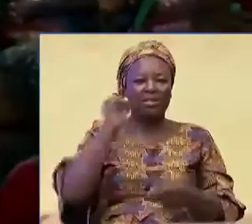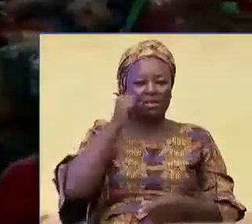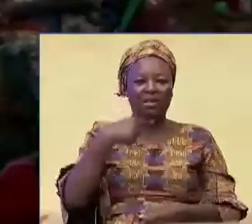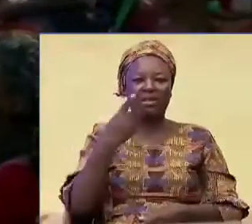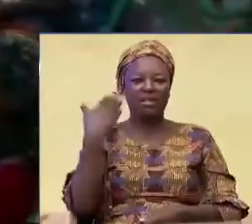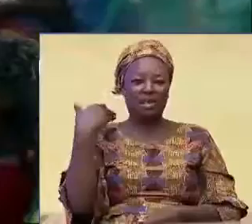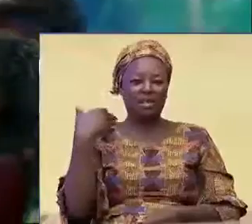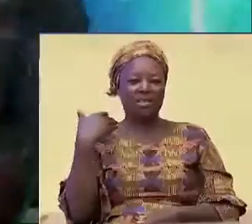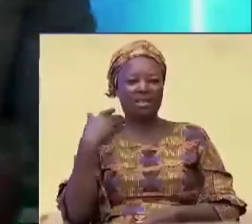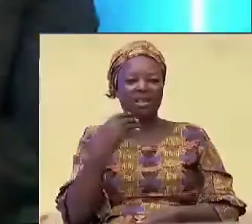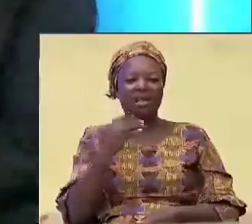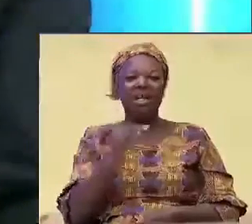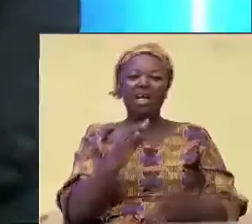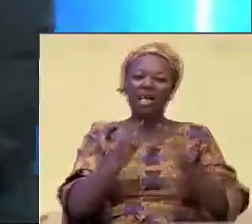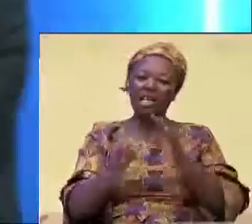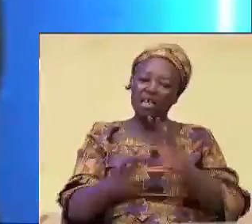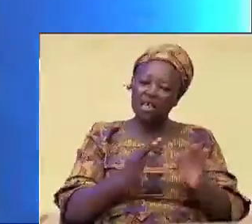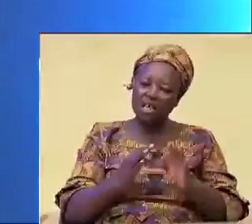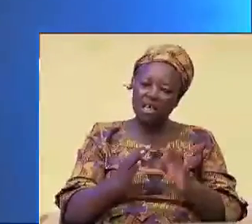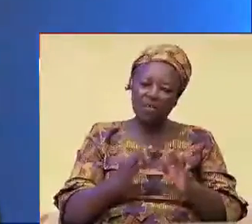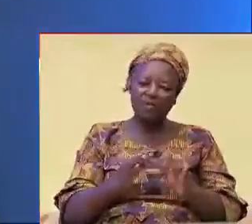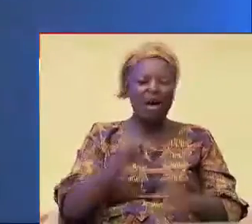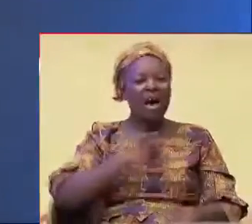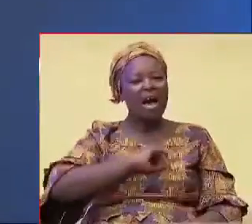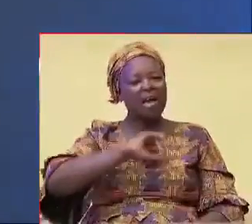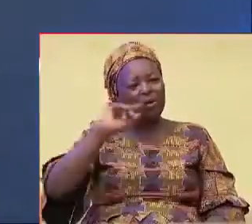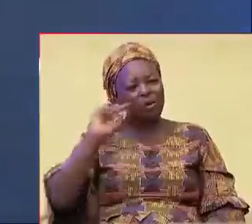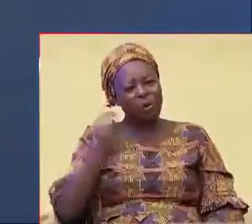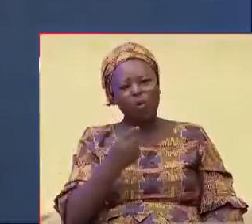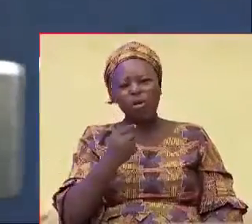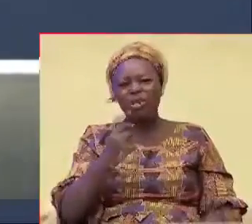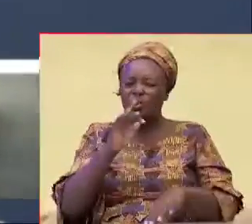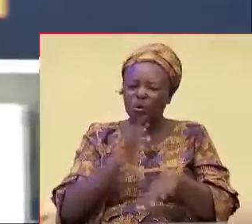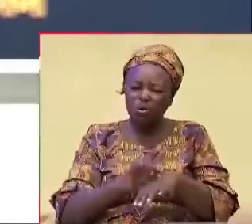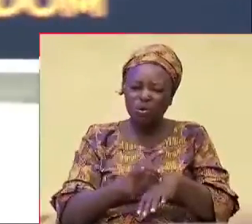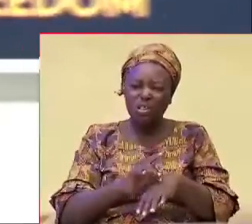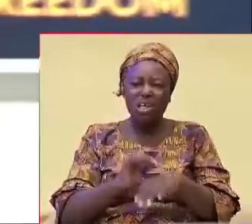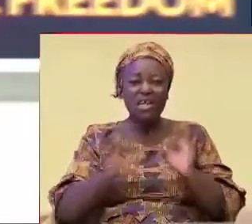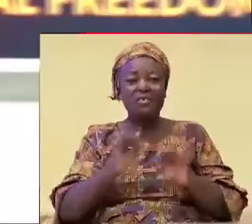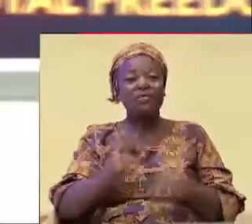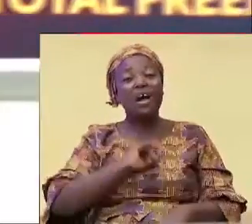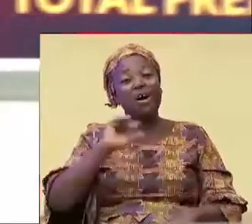And then she said, if